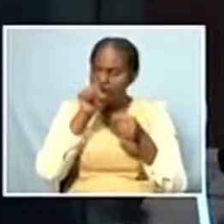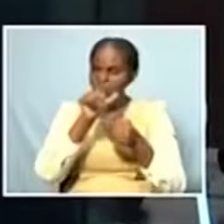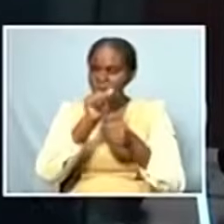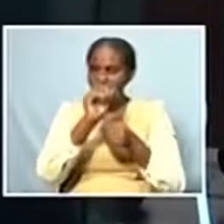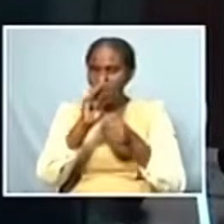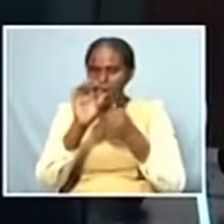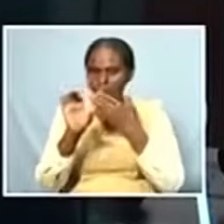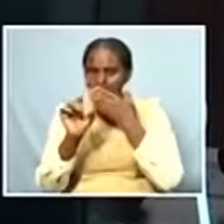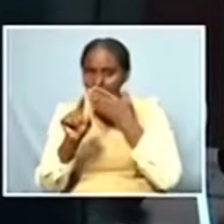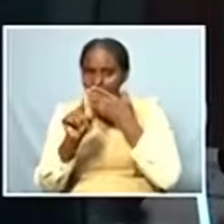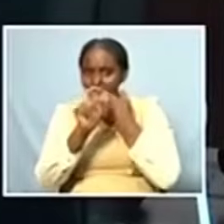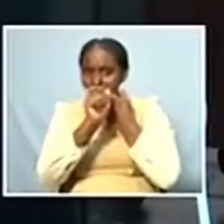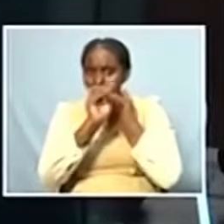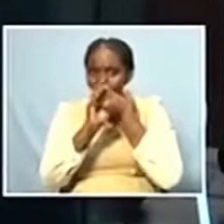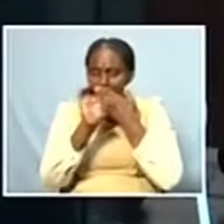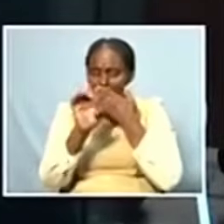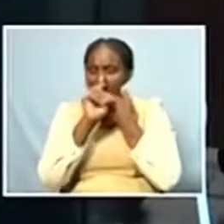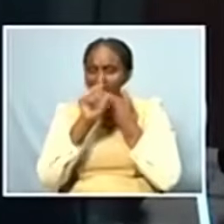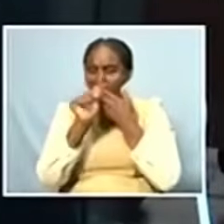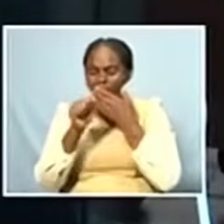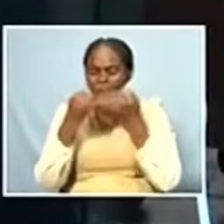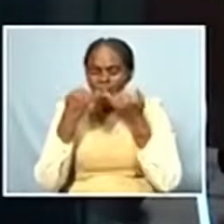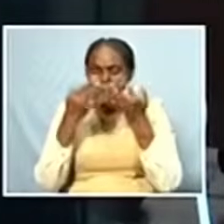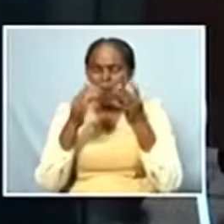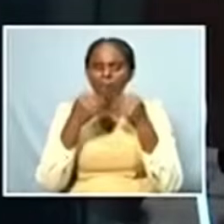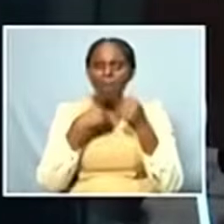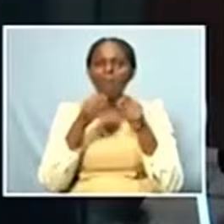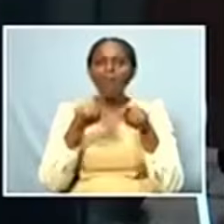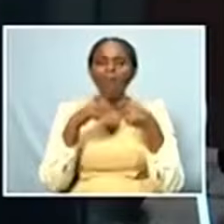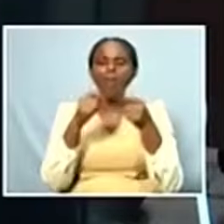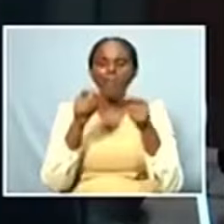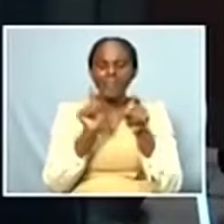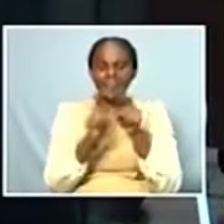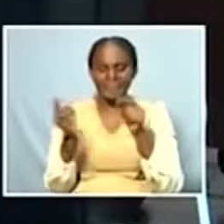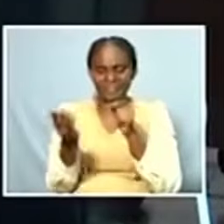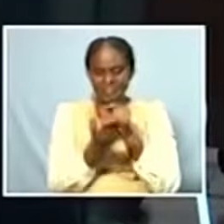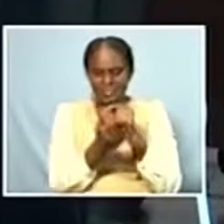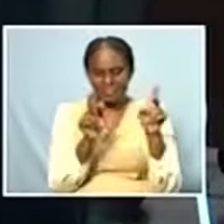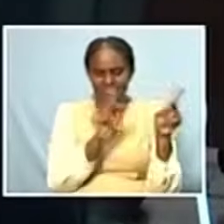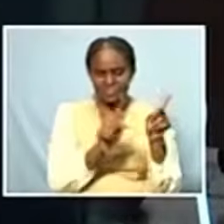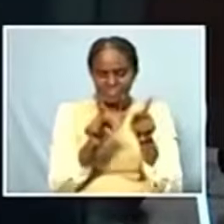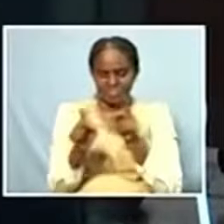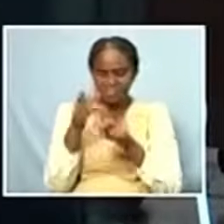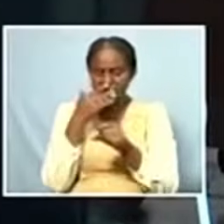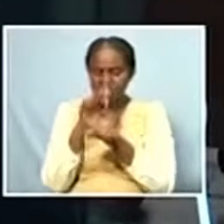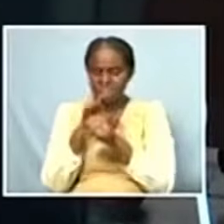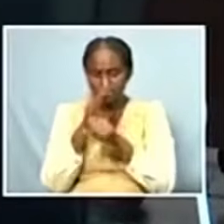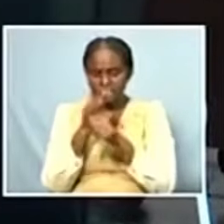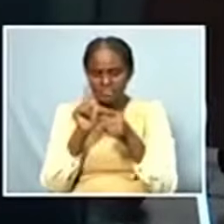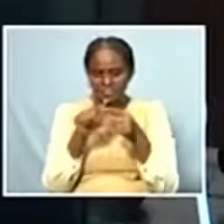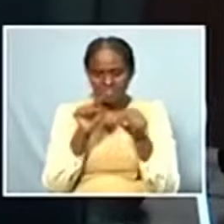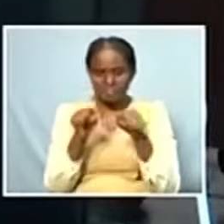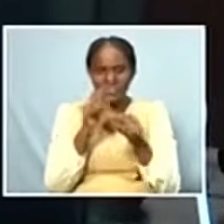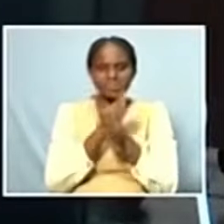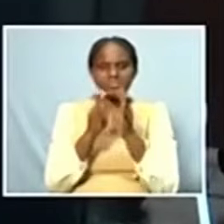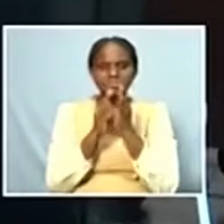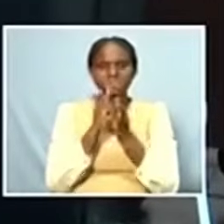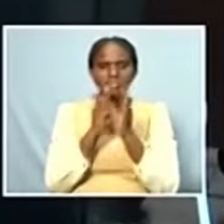and C, can you confirm that you have issued this performance guarantee to this